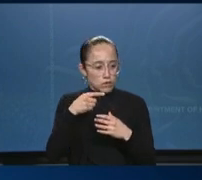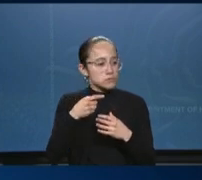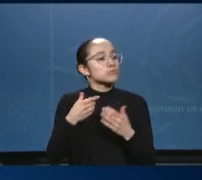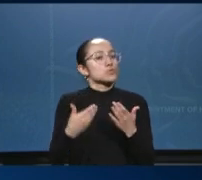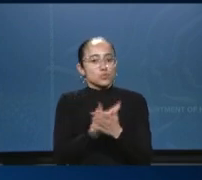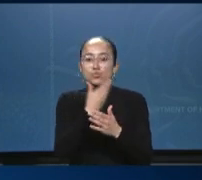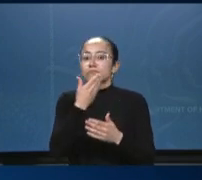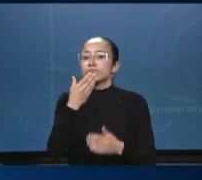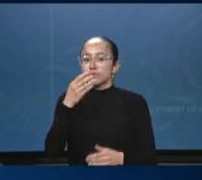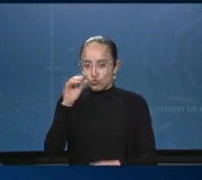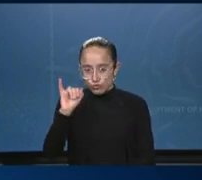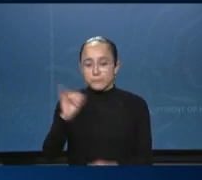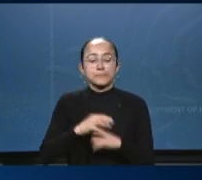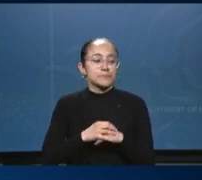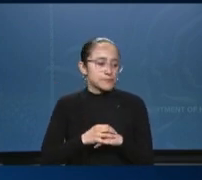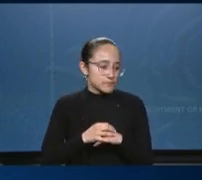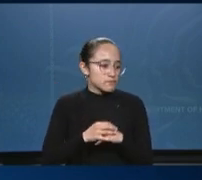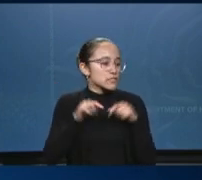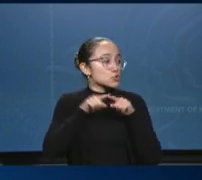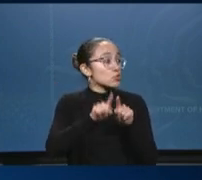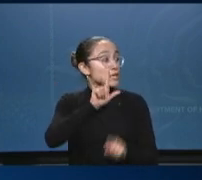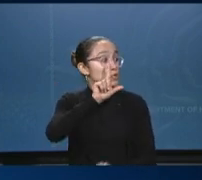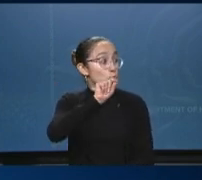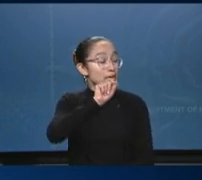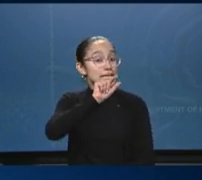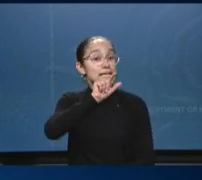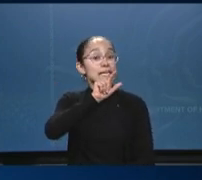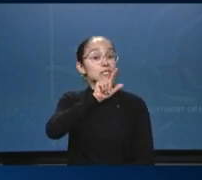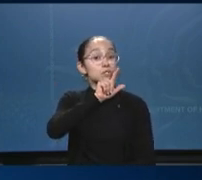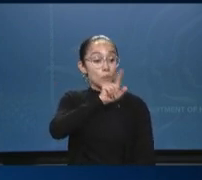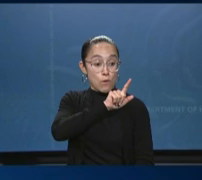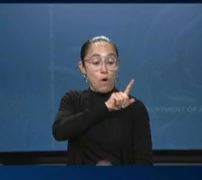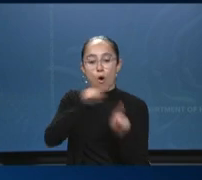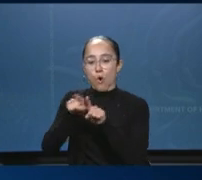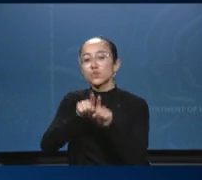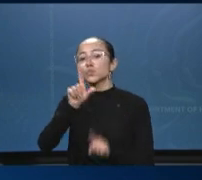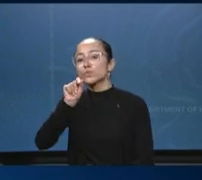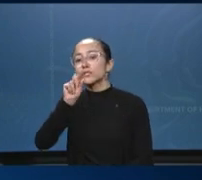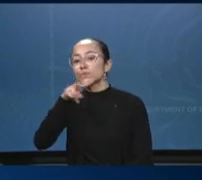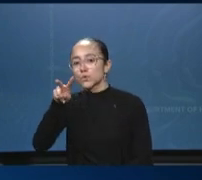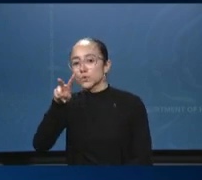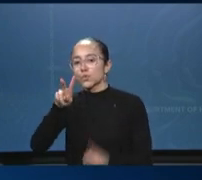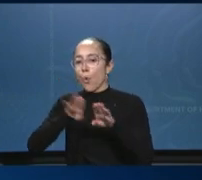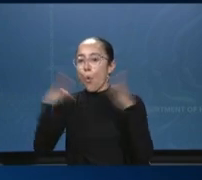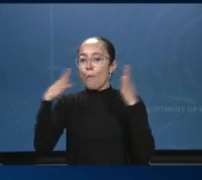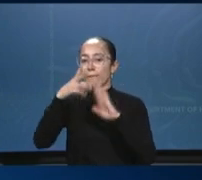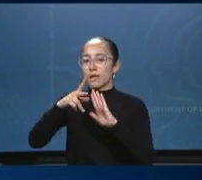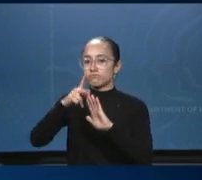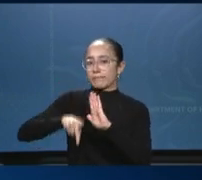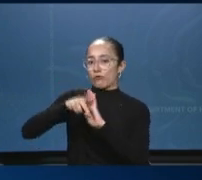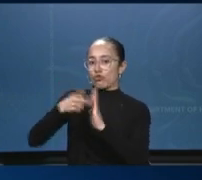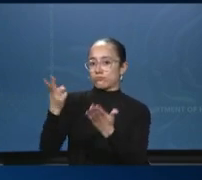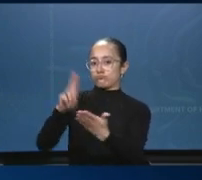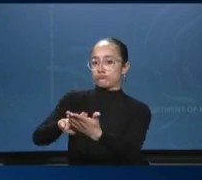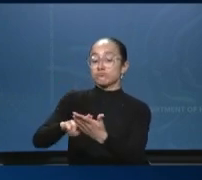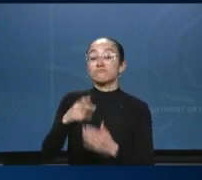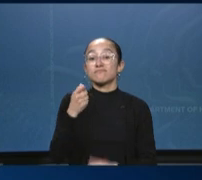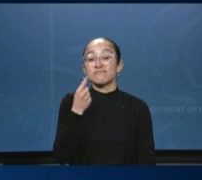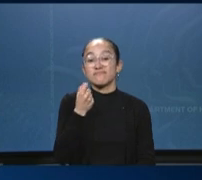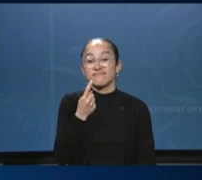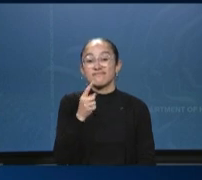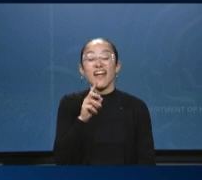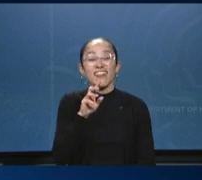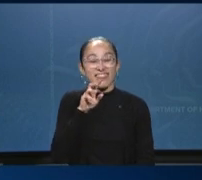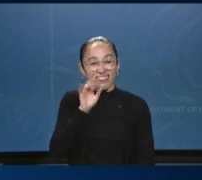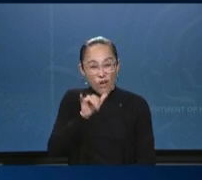2021 special enrollment period and the 2022 open enrollment period. These gains add to the nearly 31